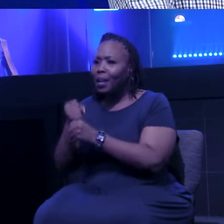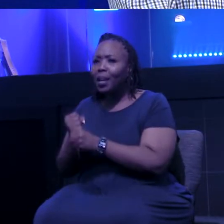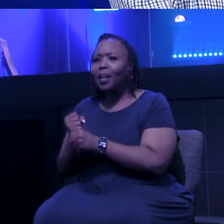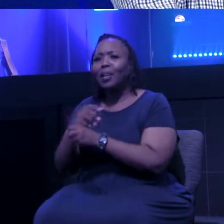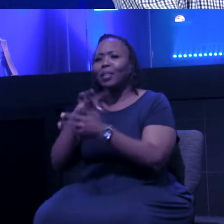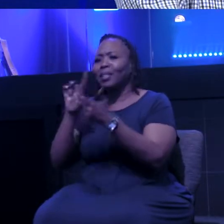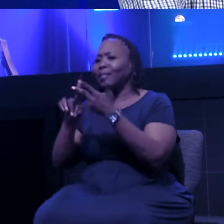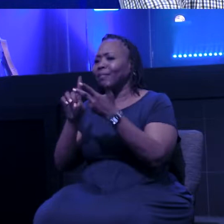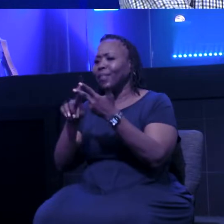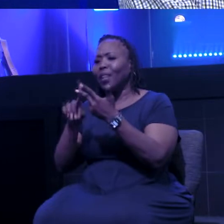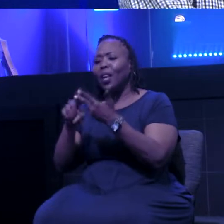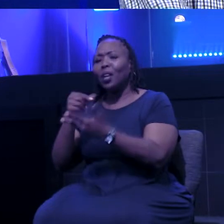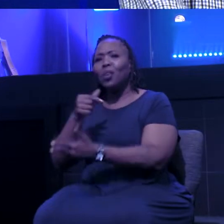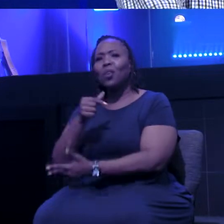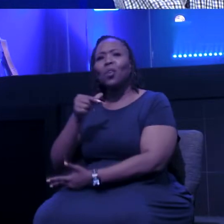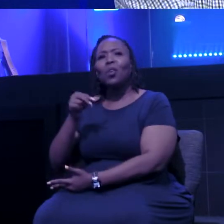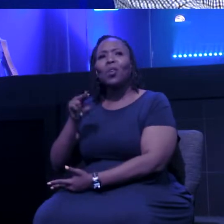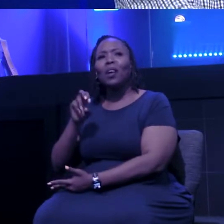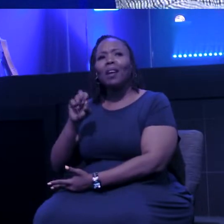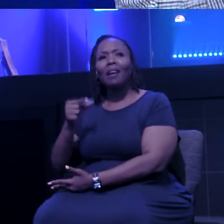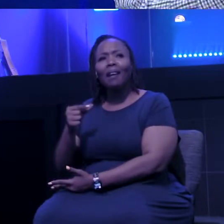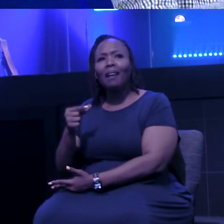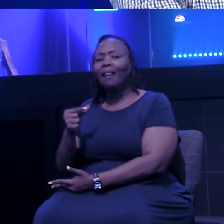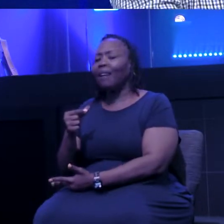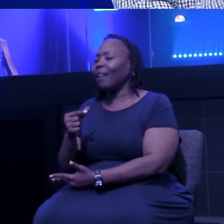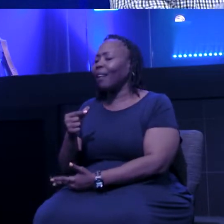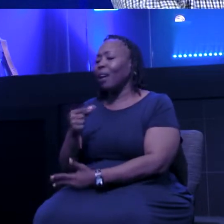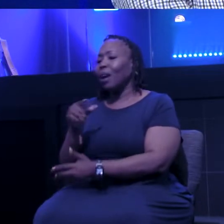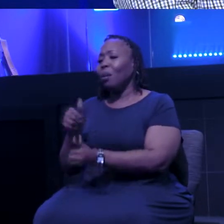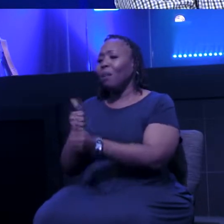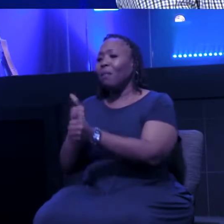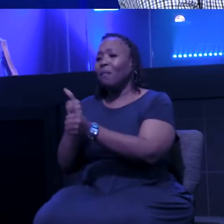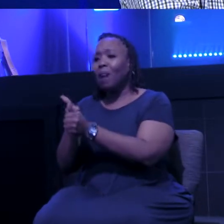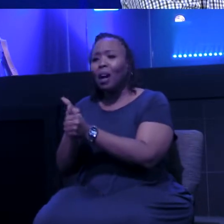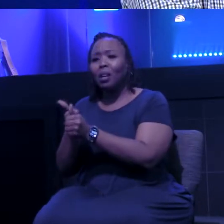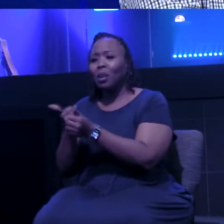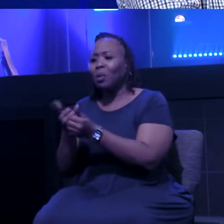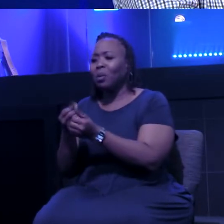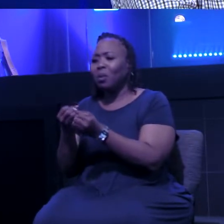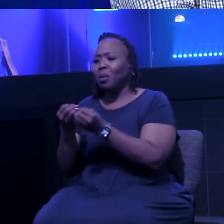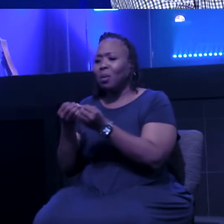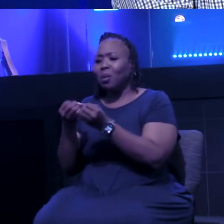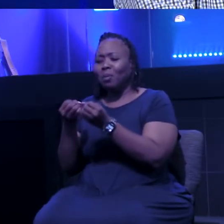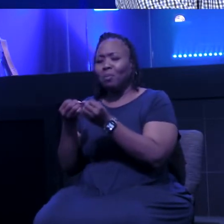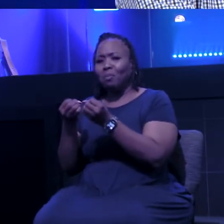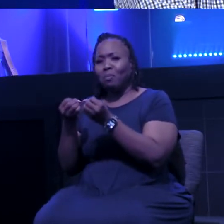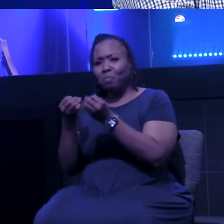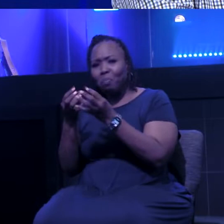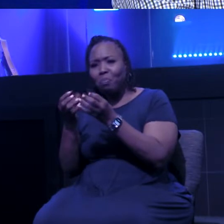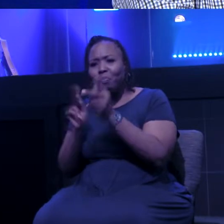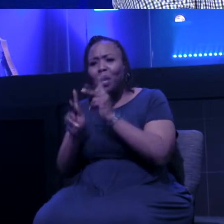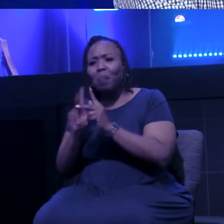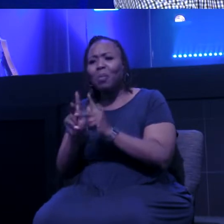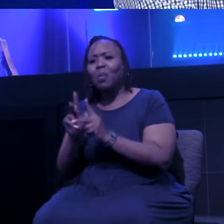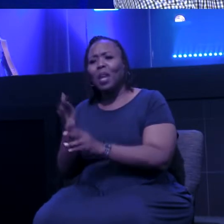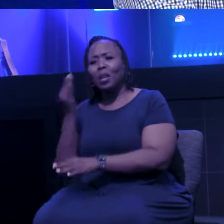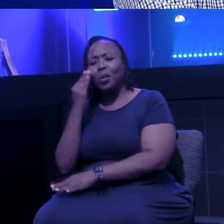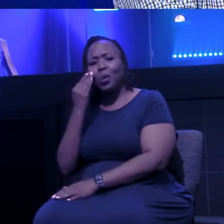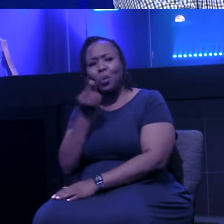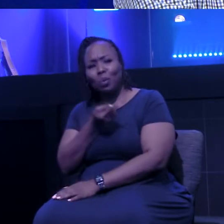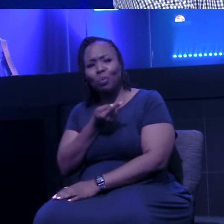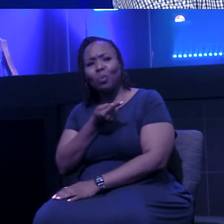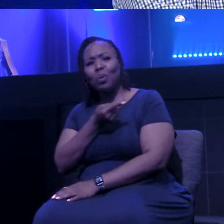And we would just follow every single, I would say, kind of lead of people that knew Gonzalo, because we knew it was going to be an